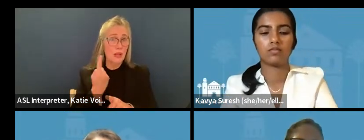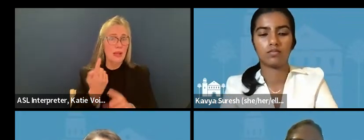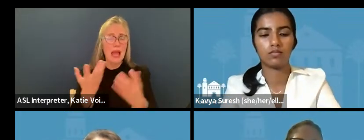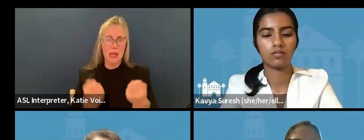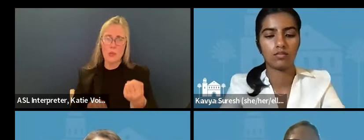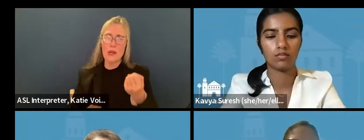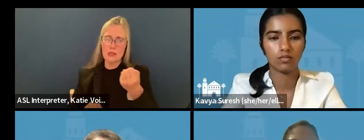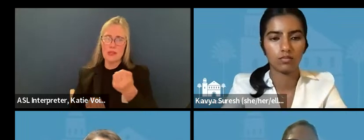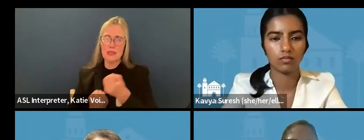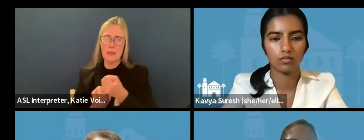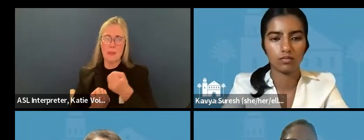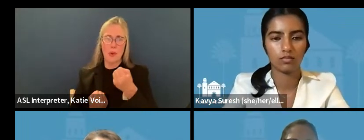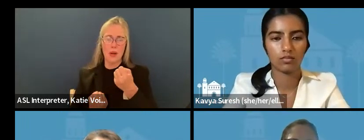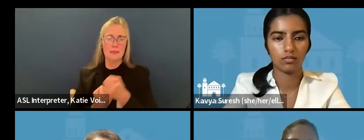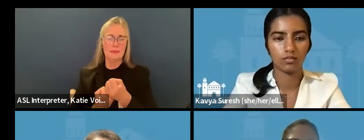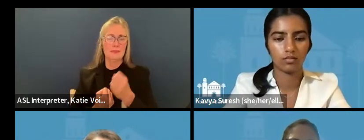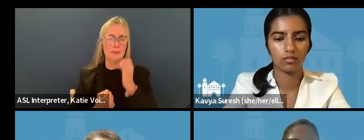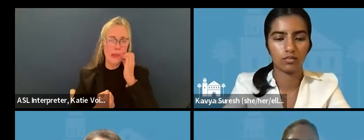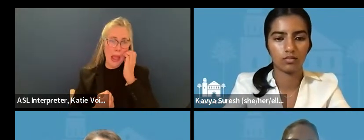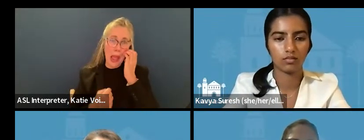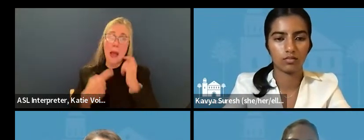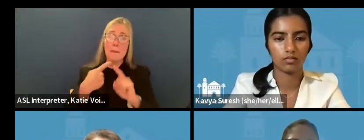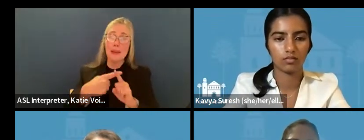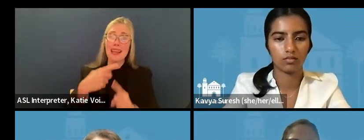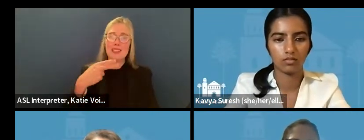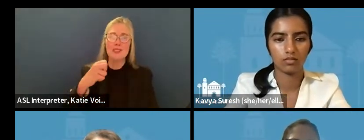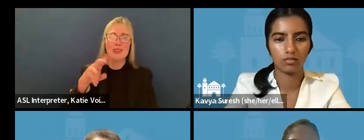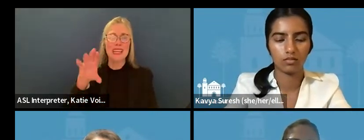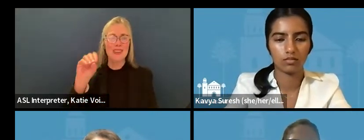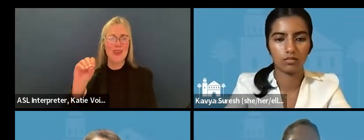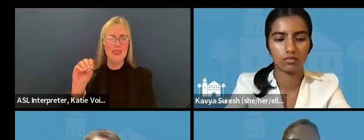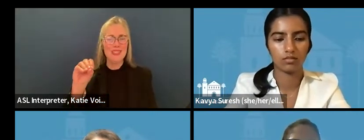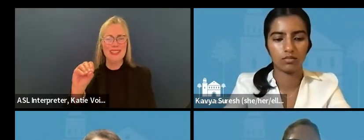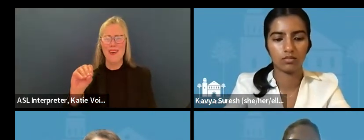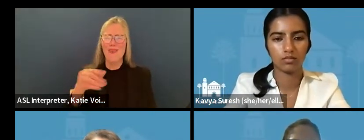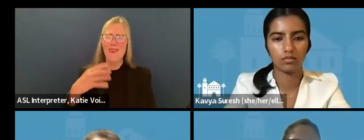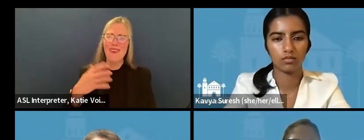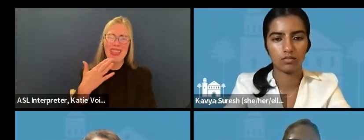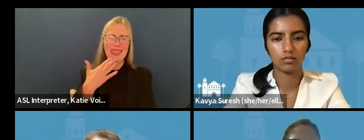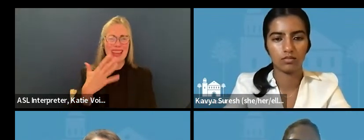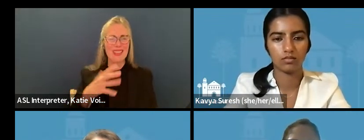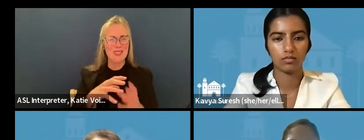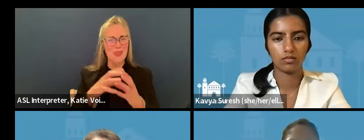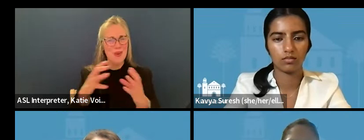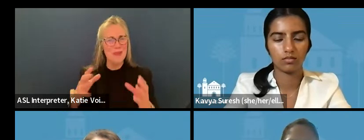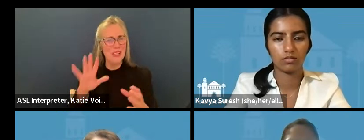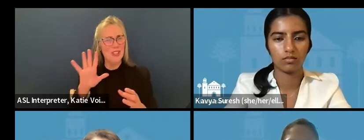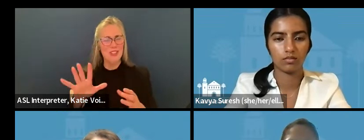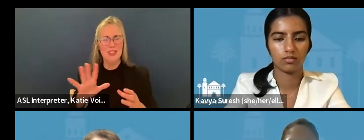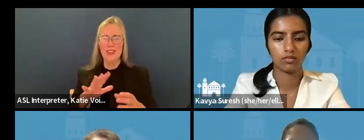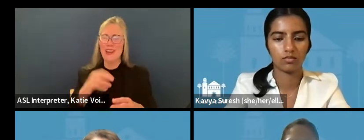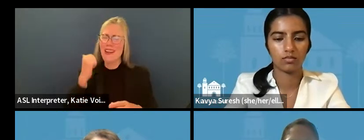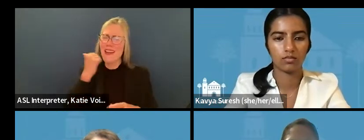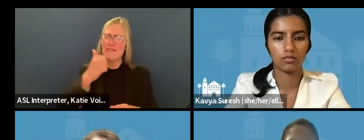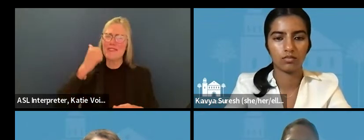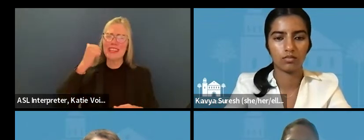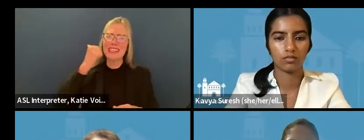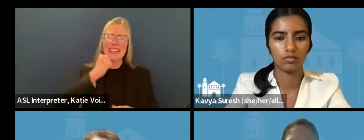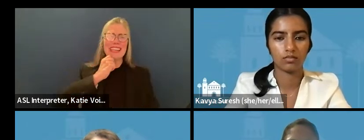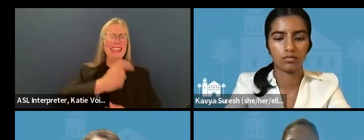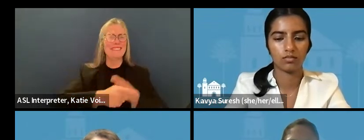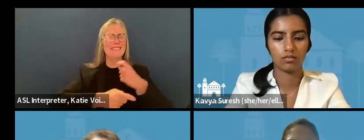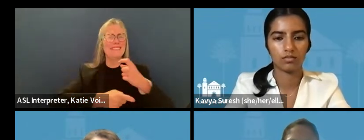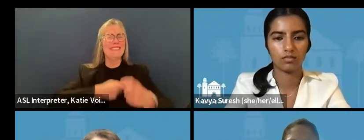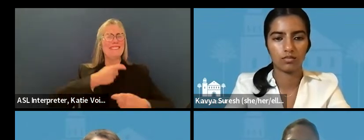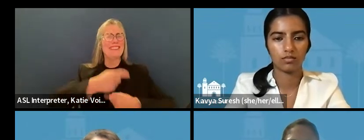possible. And also to the heroes, thank you so much on the efforts that you make on a daily basis for our